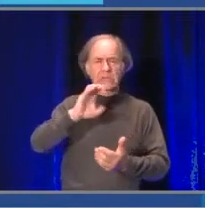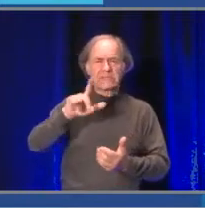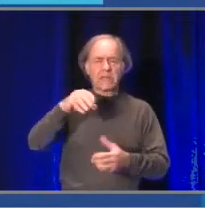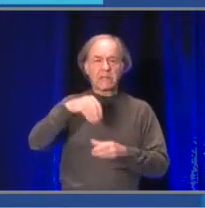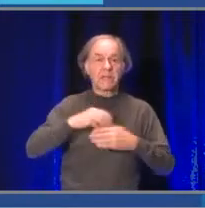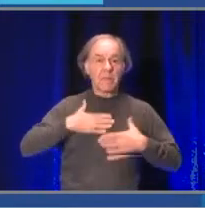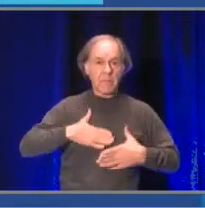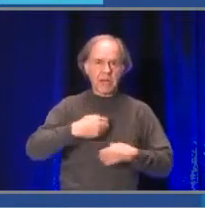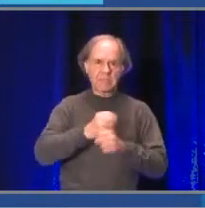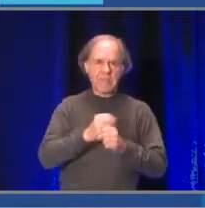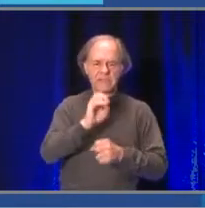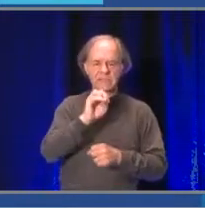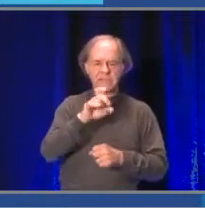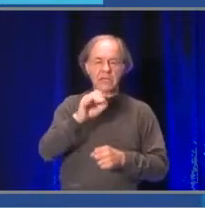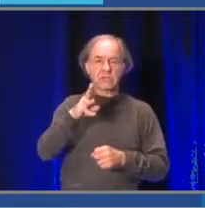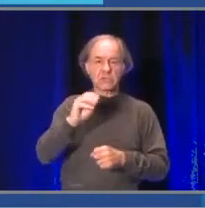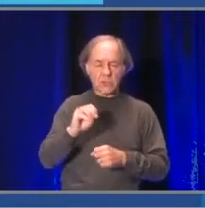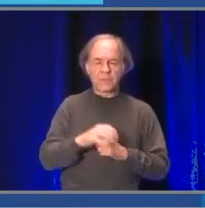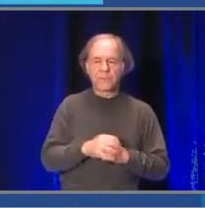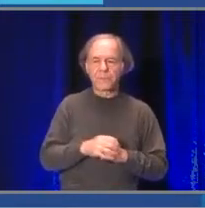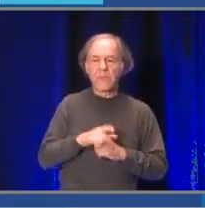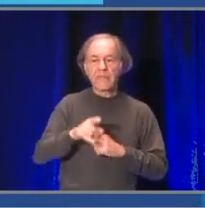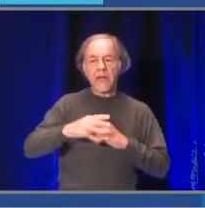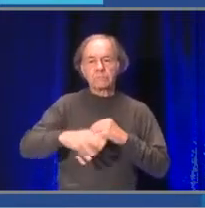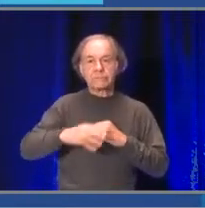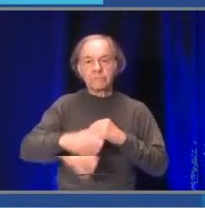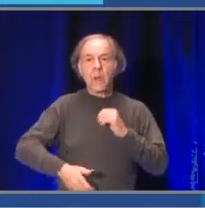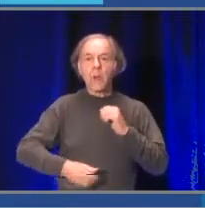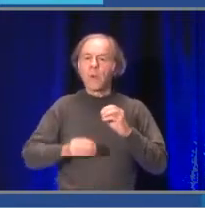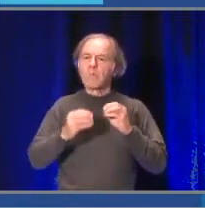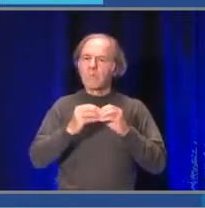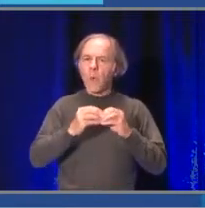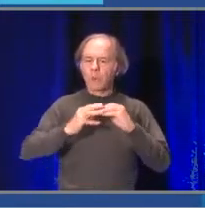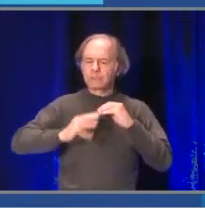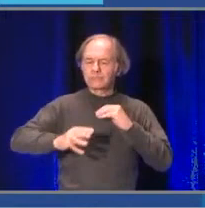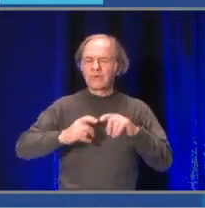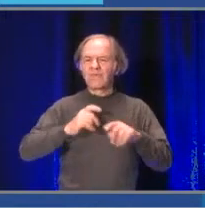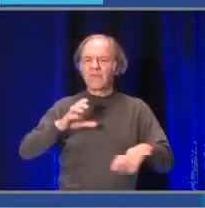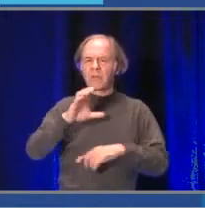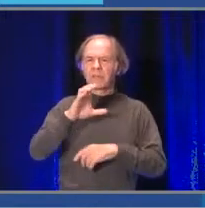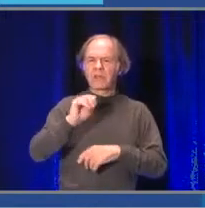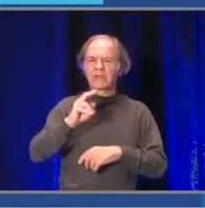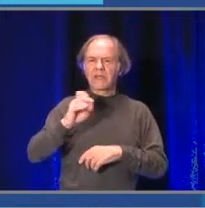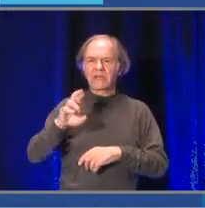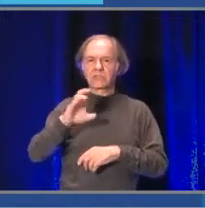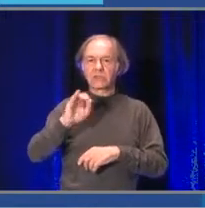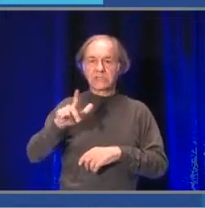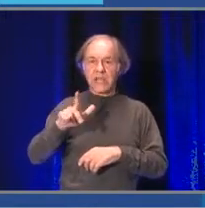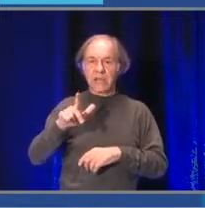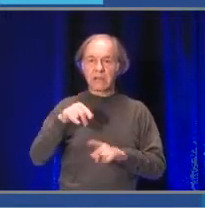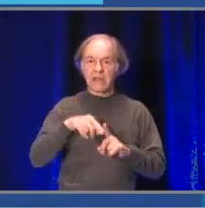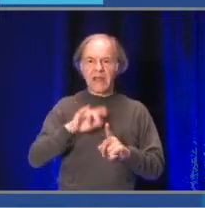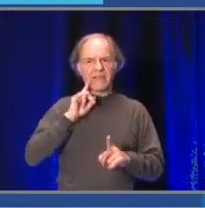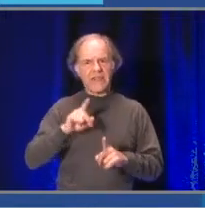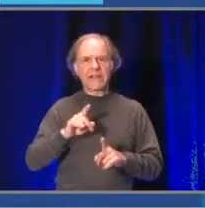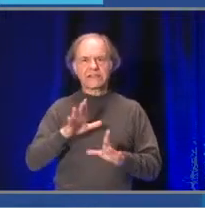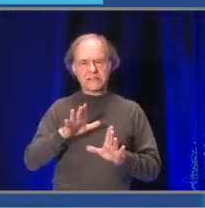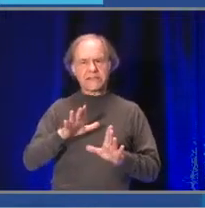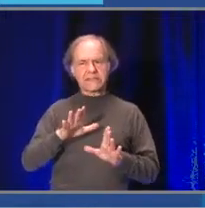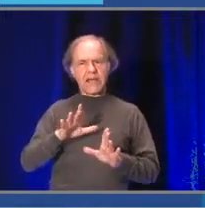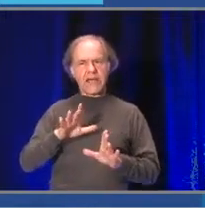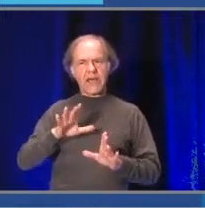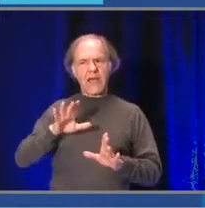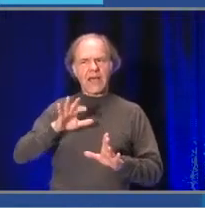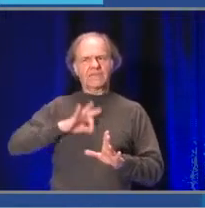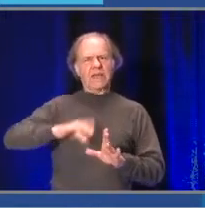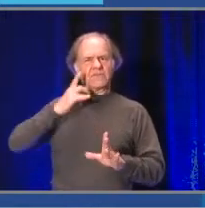Exosomes are secreted in a larger number by cancer cell, which is an advantage and an inconvenience for the disease, but it's an